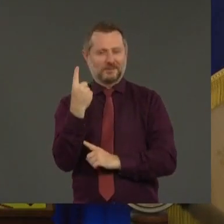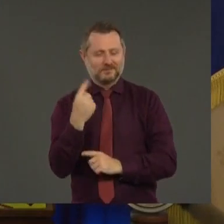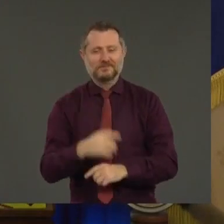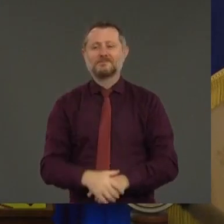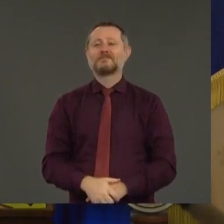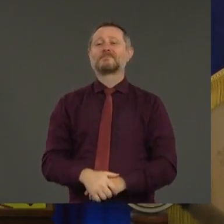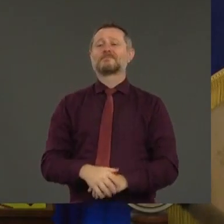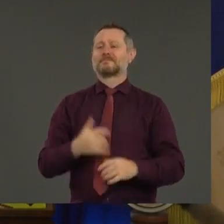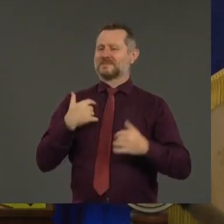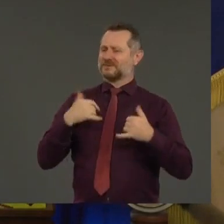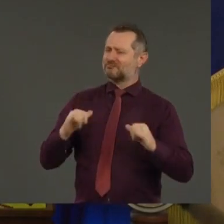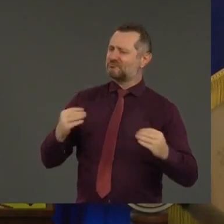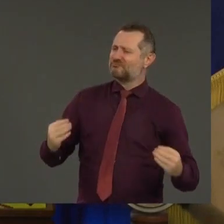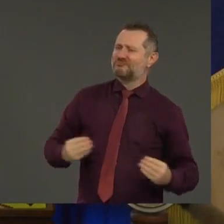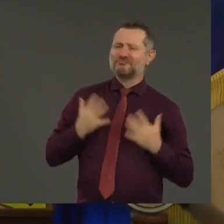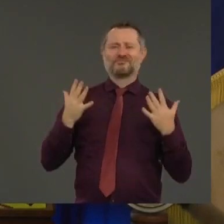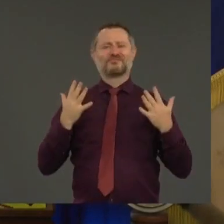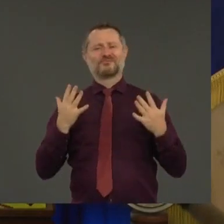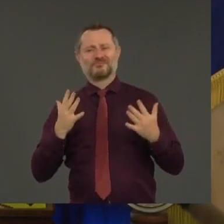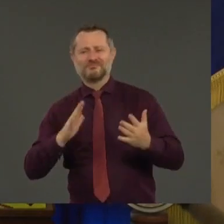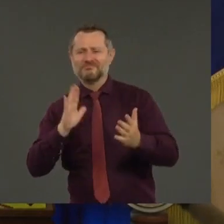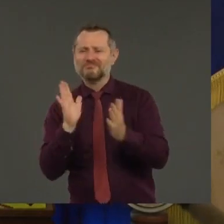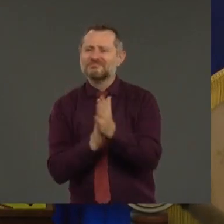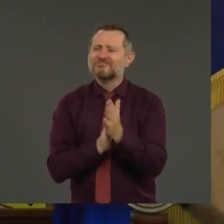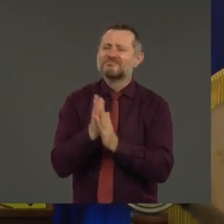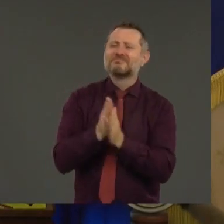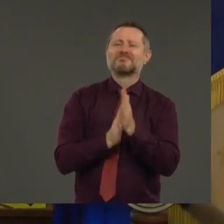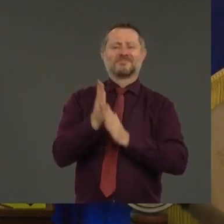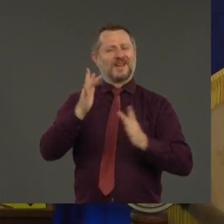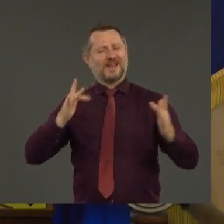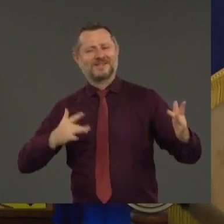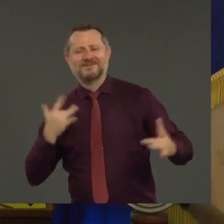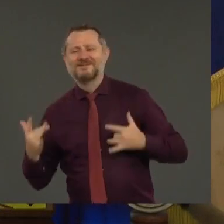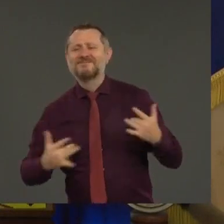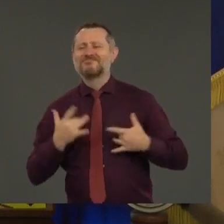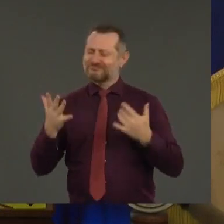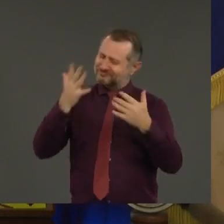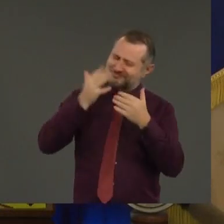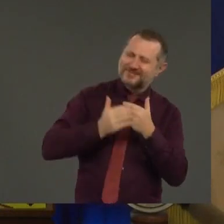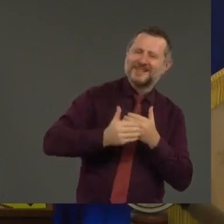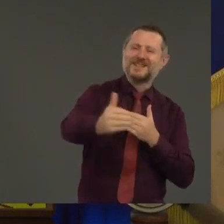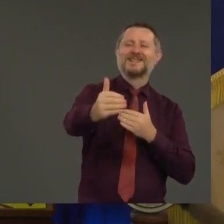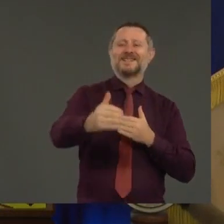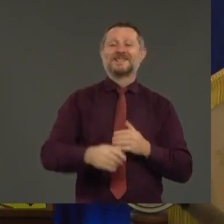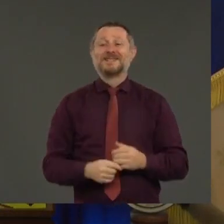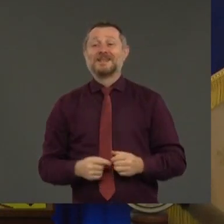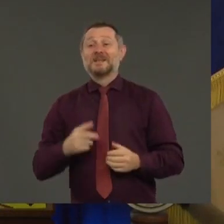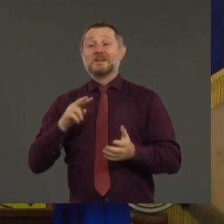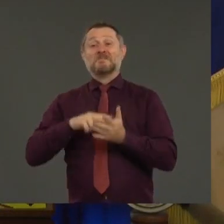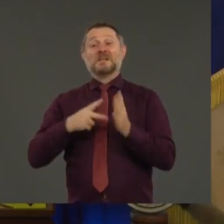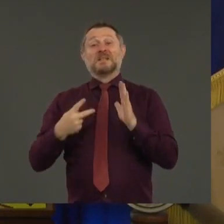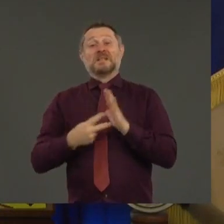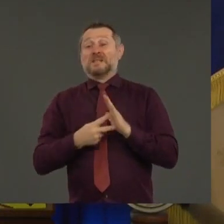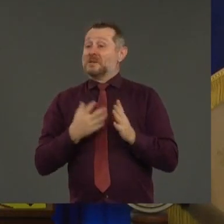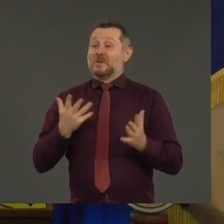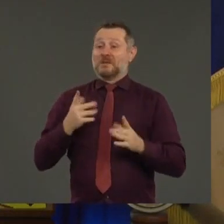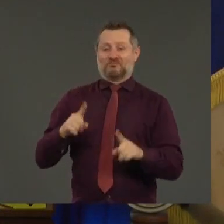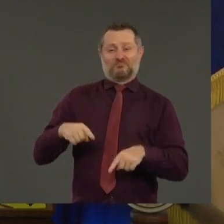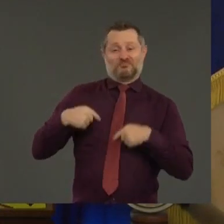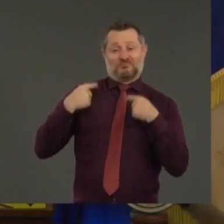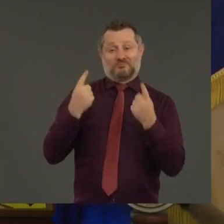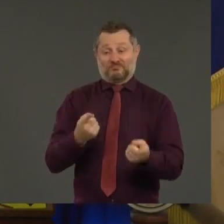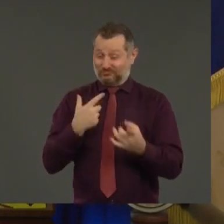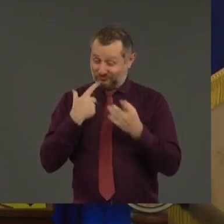me, and energizes me, and excites me. If we could accomplish together what